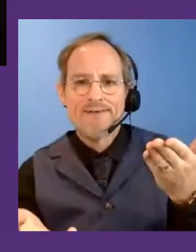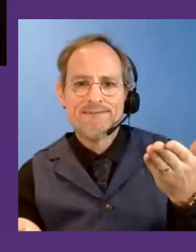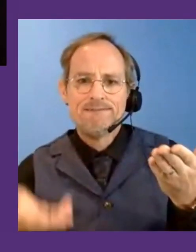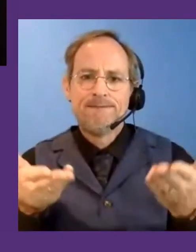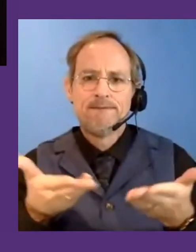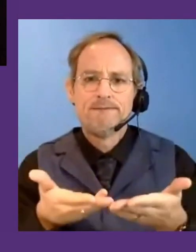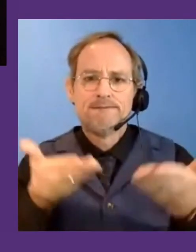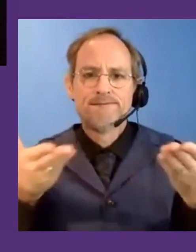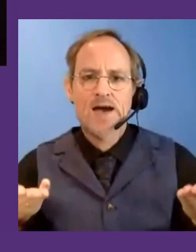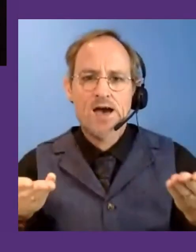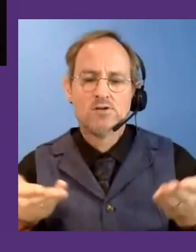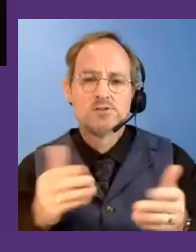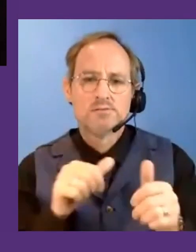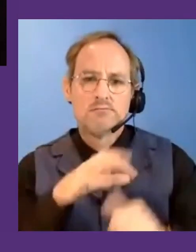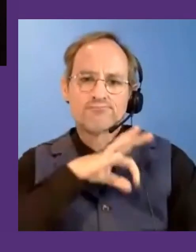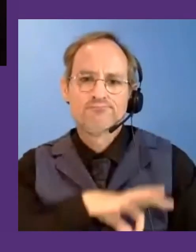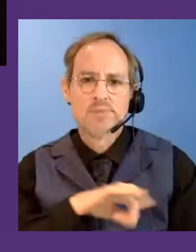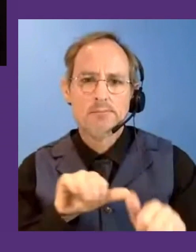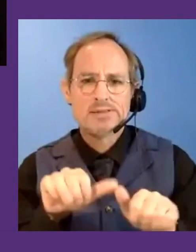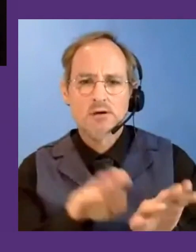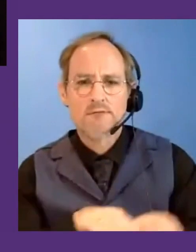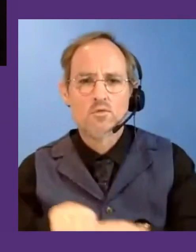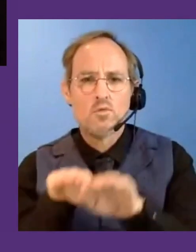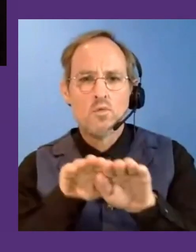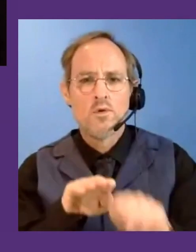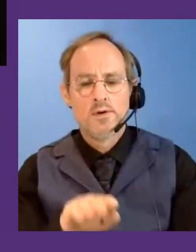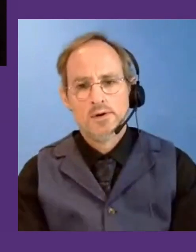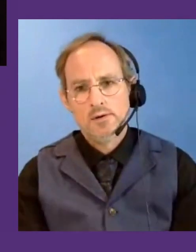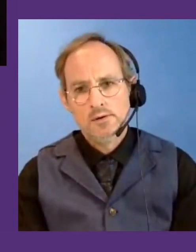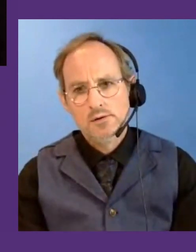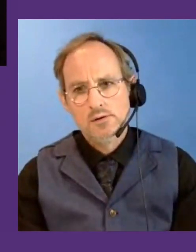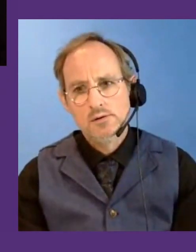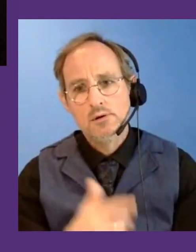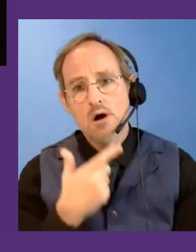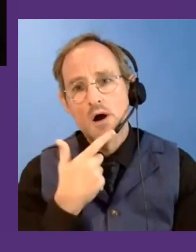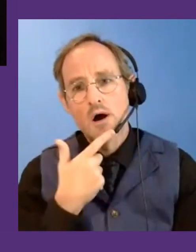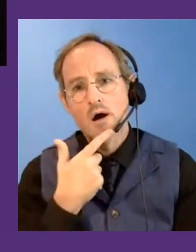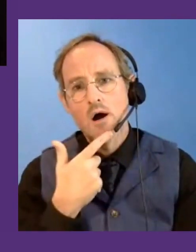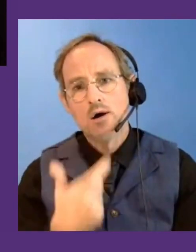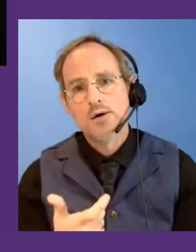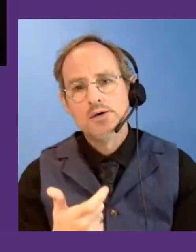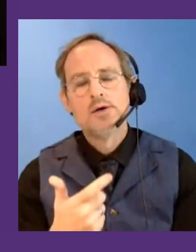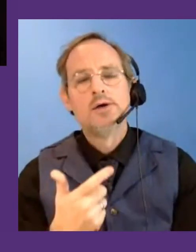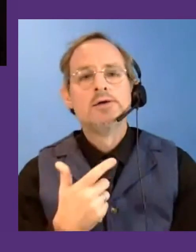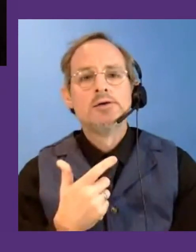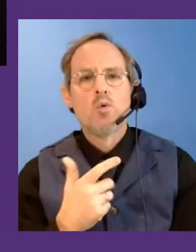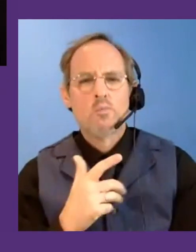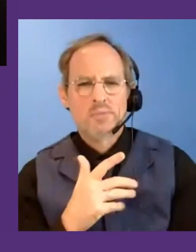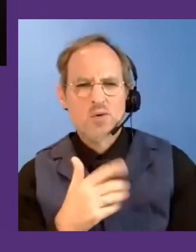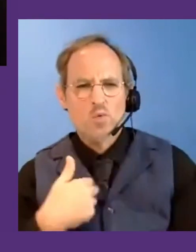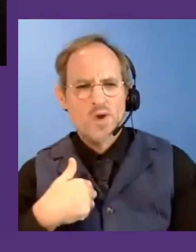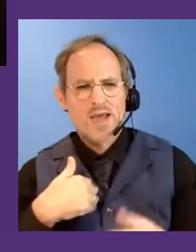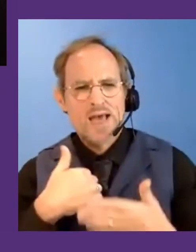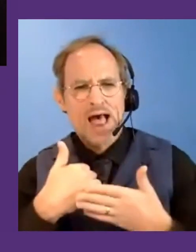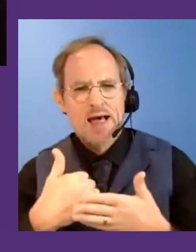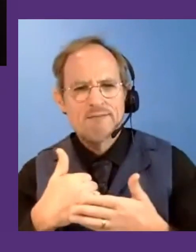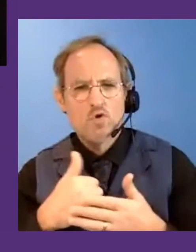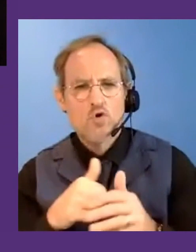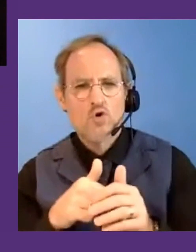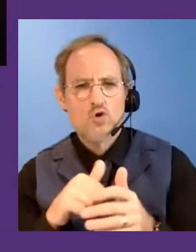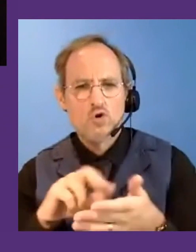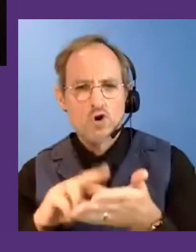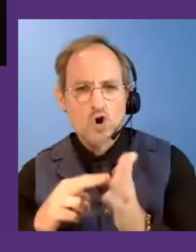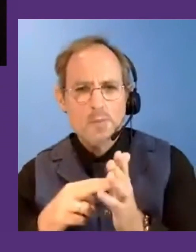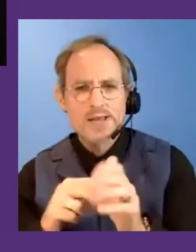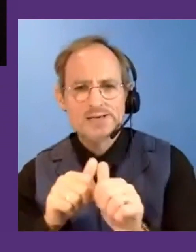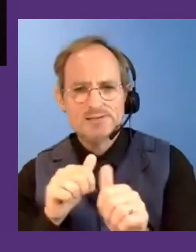work with a lot of companies where we try and help them with the AbilityNet. We try and help them with their accessibility strategy. And a